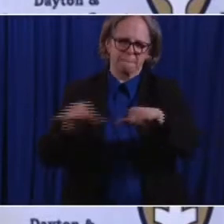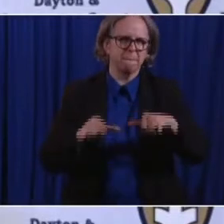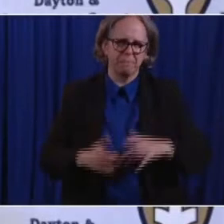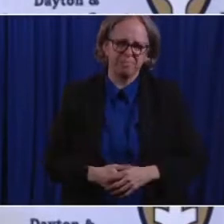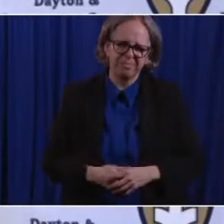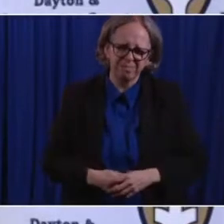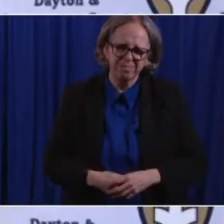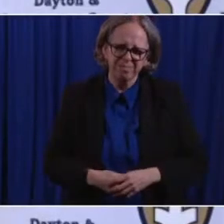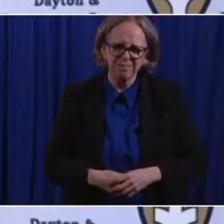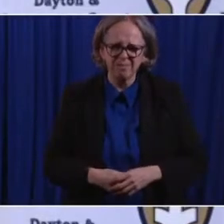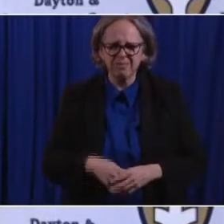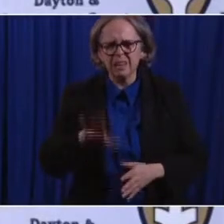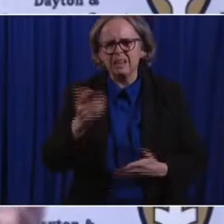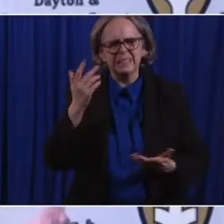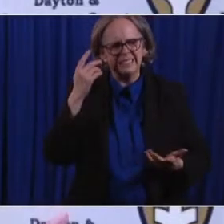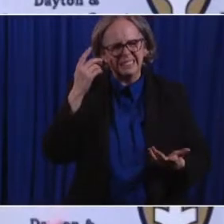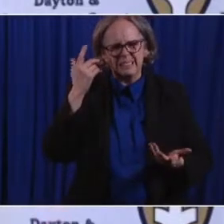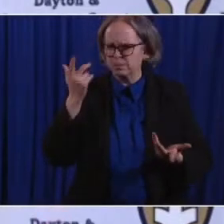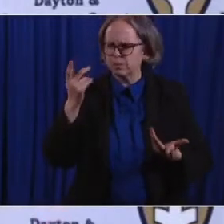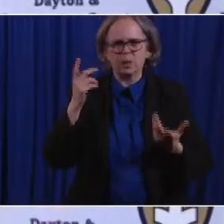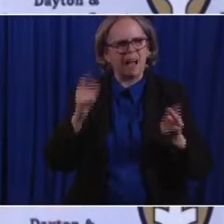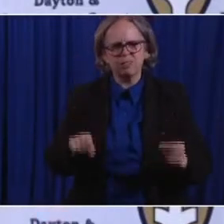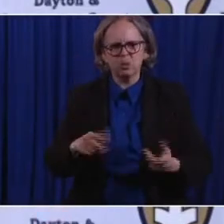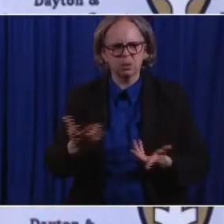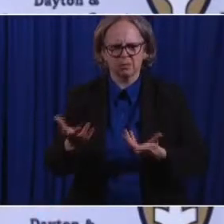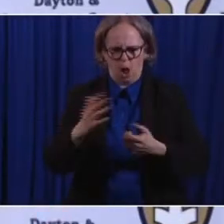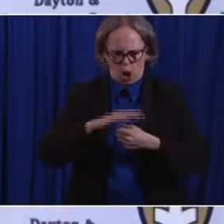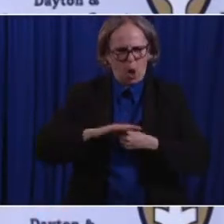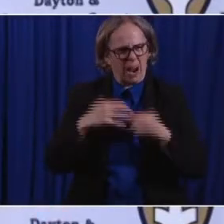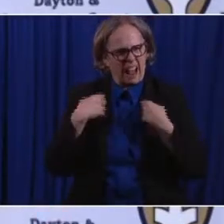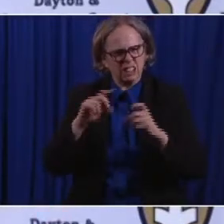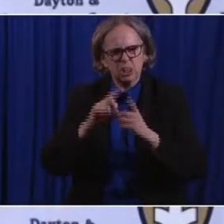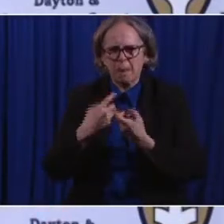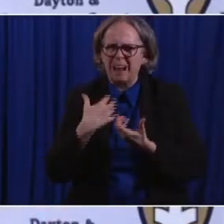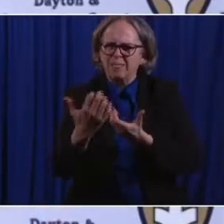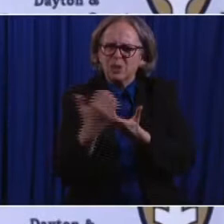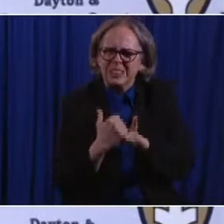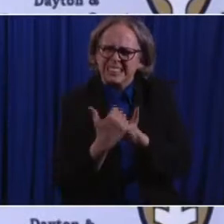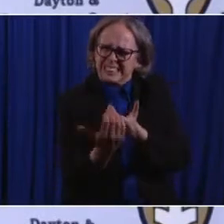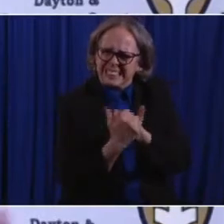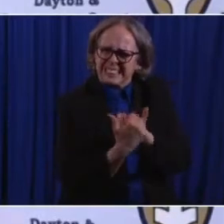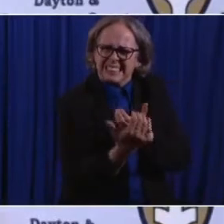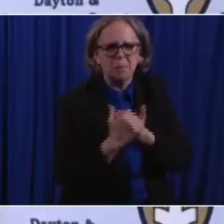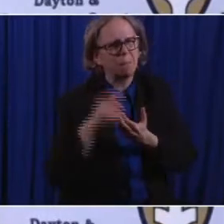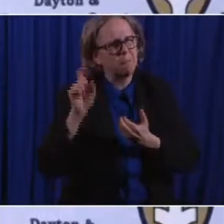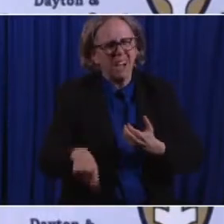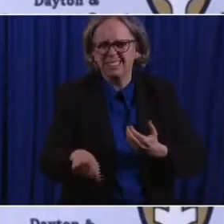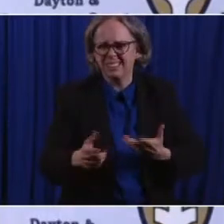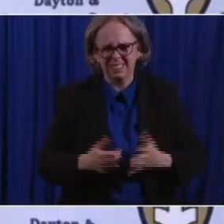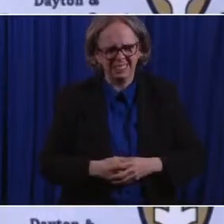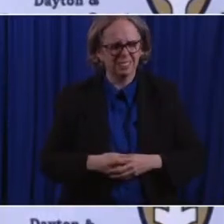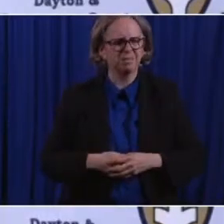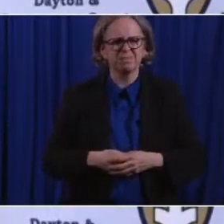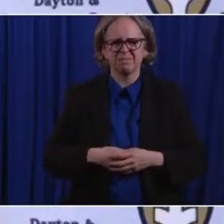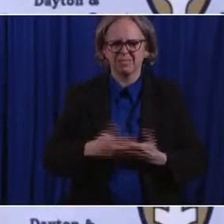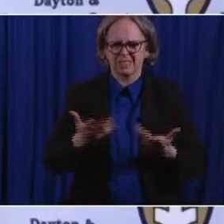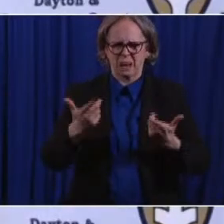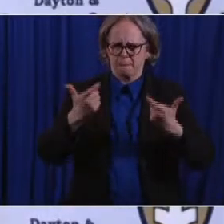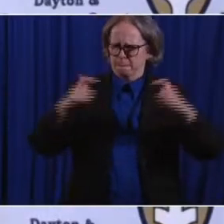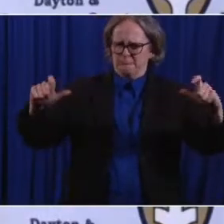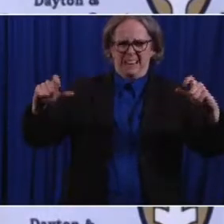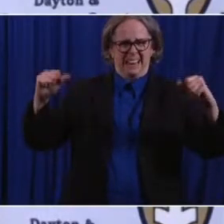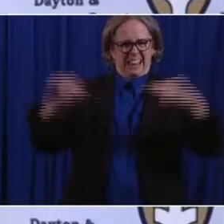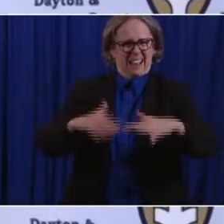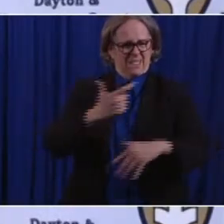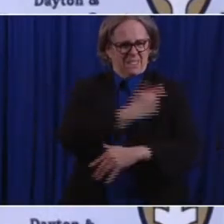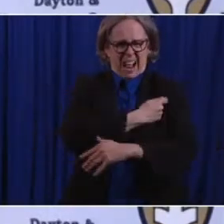the providers, 1,300 providers that we have out there, plus the mass vaccination sites,